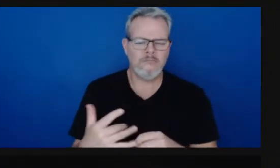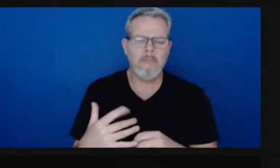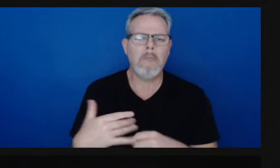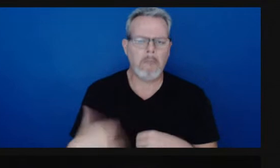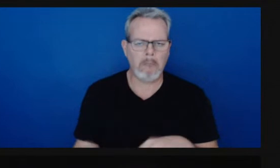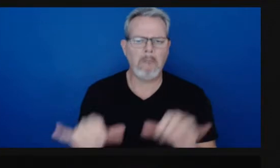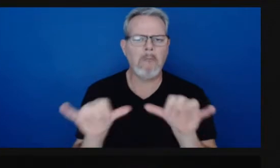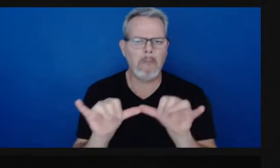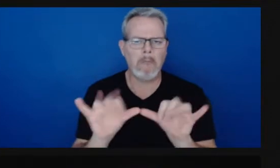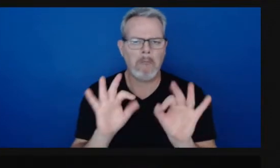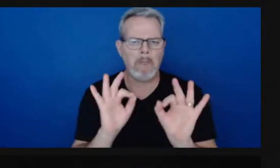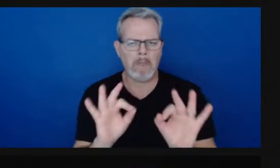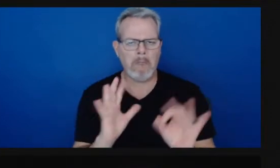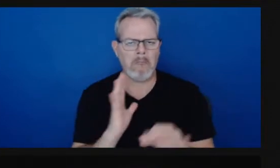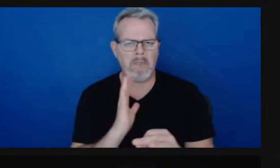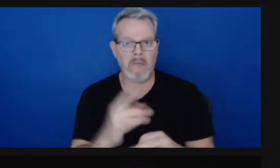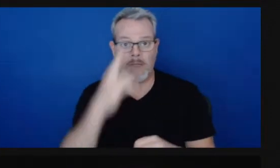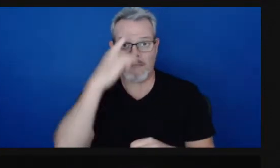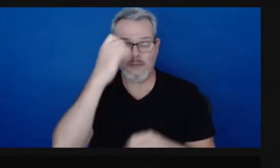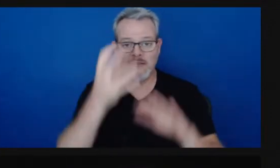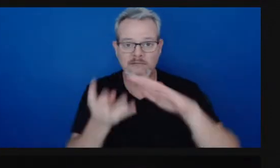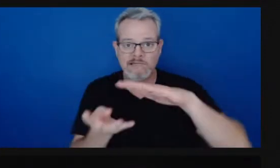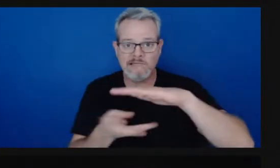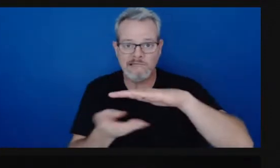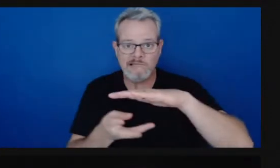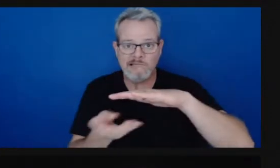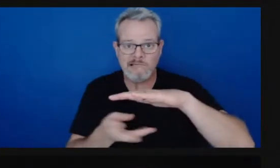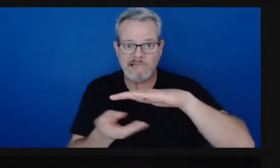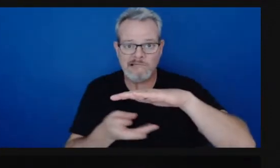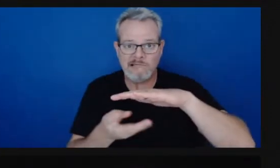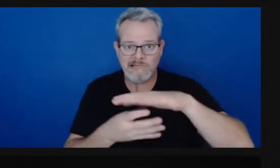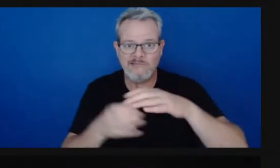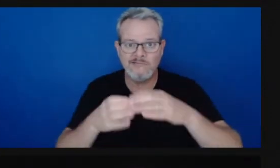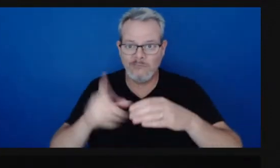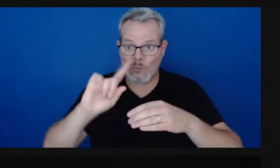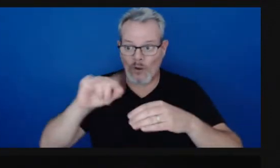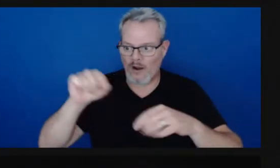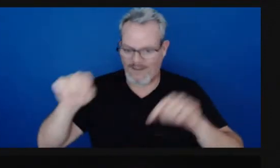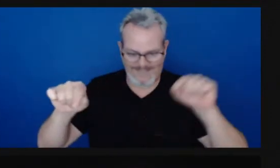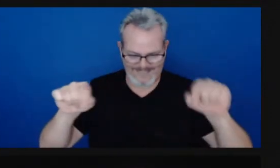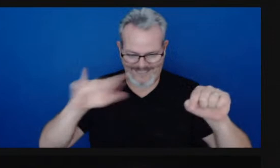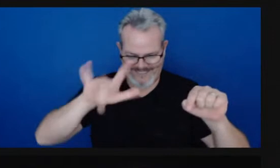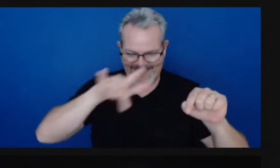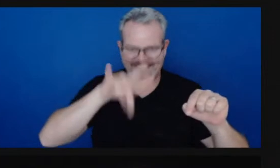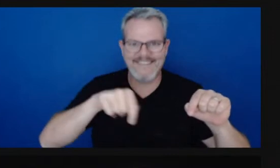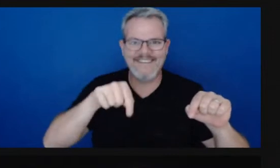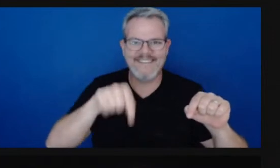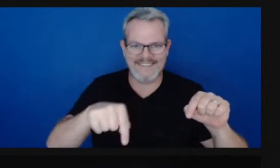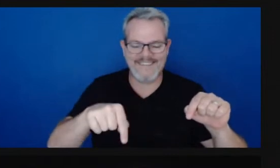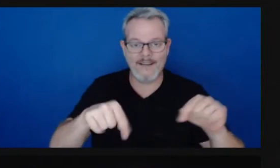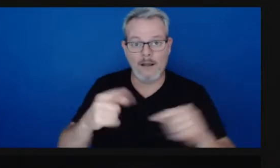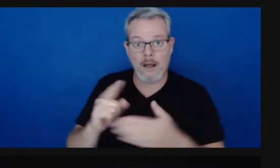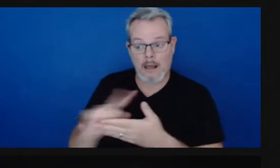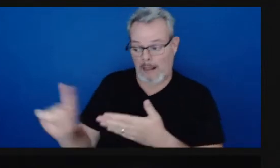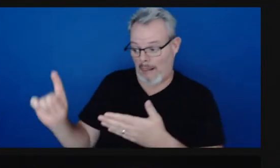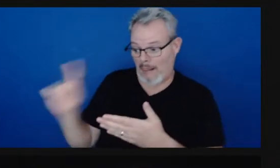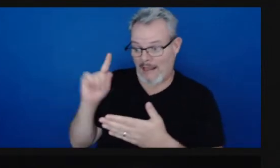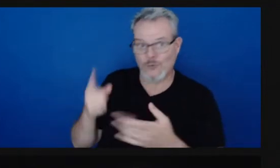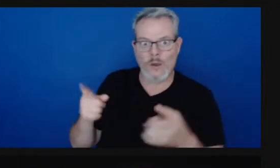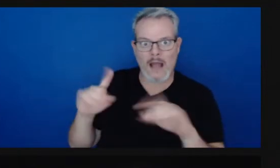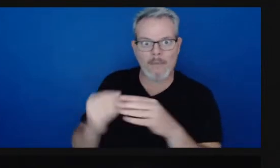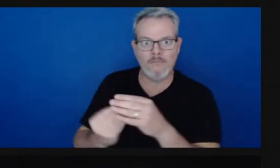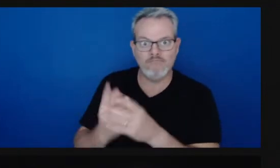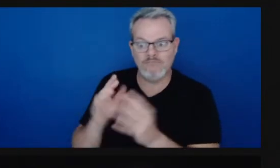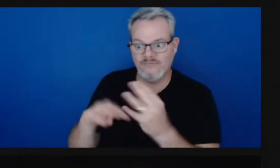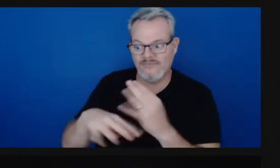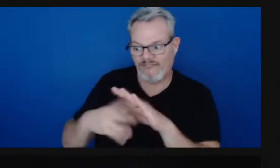magma chamber is in between those points underground. However, when the intrusion occurred last week, it went outside of those. So